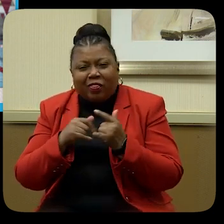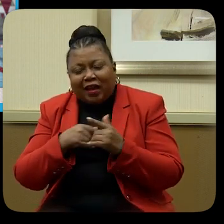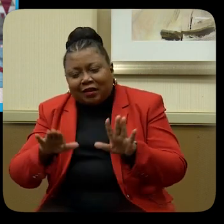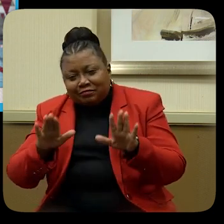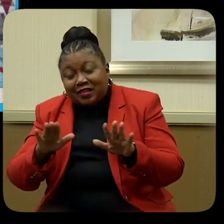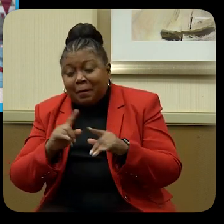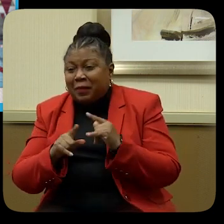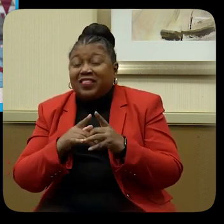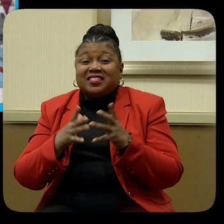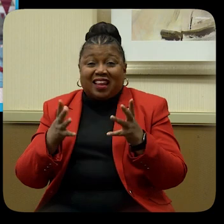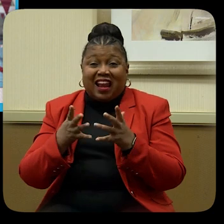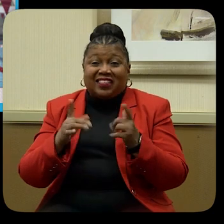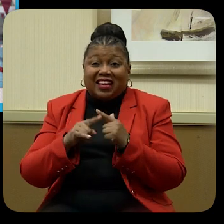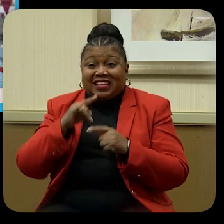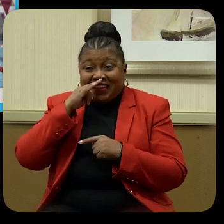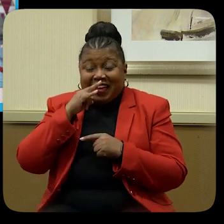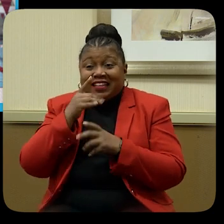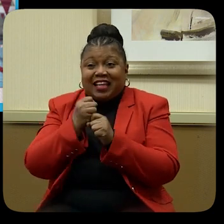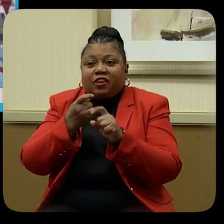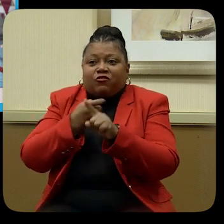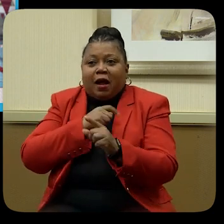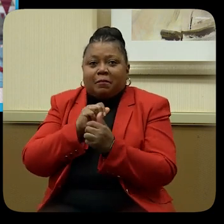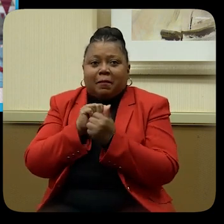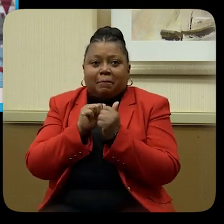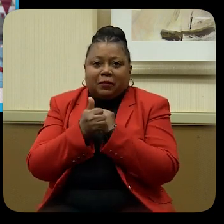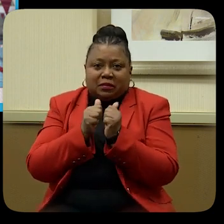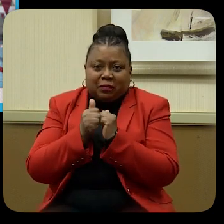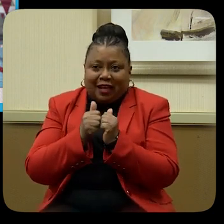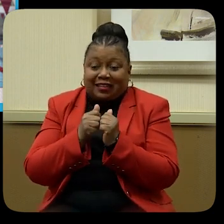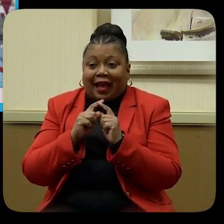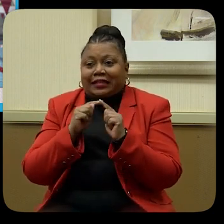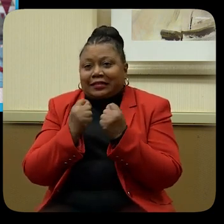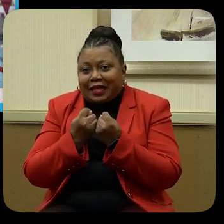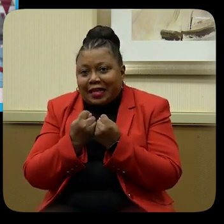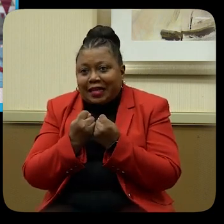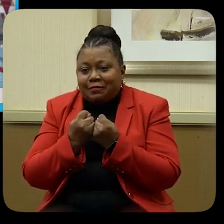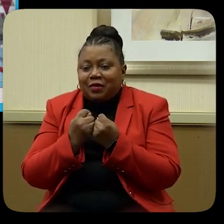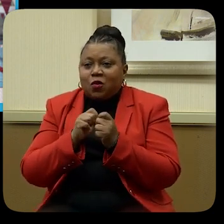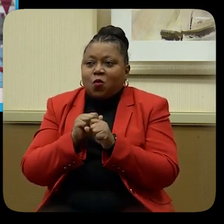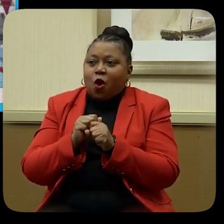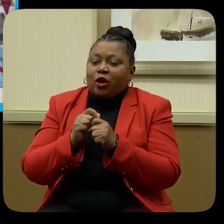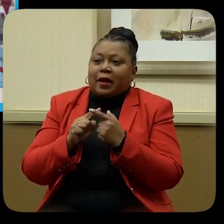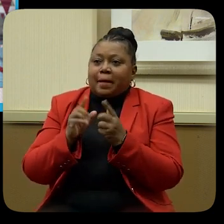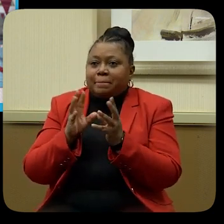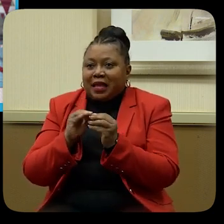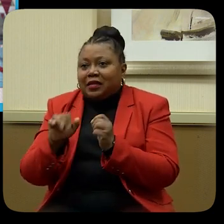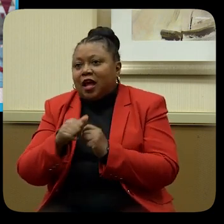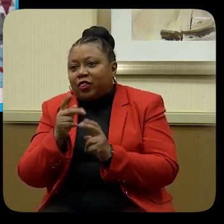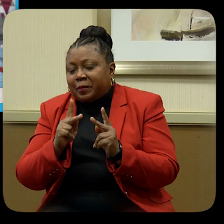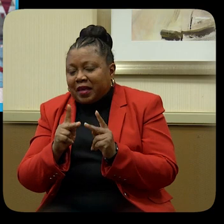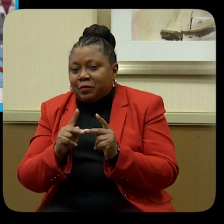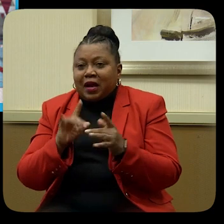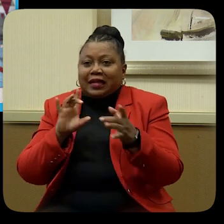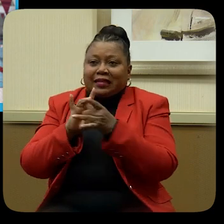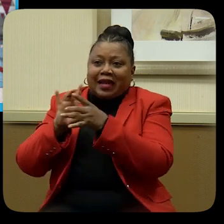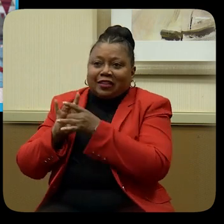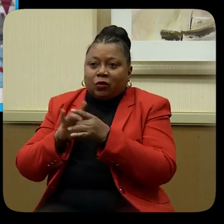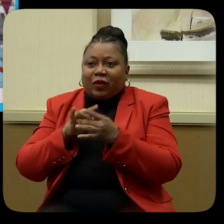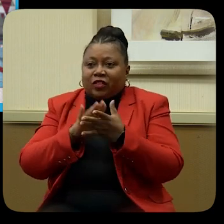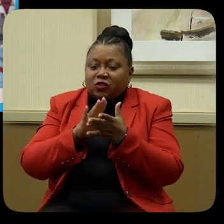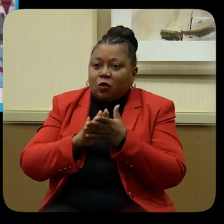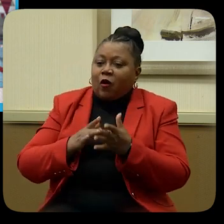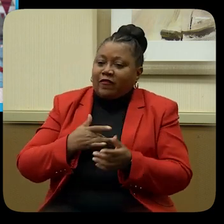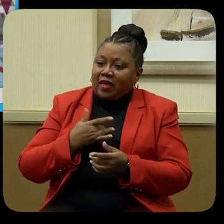kind of stuff. There's a lot of things that kids get out of playing sports, like teamwork, meeting other people, connecting with their